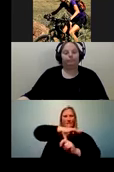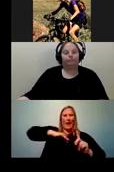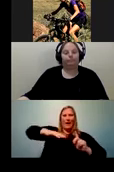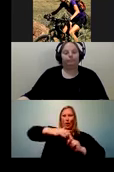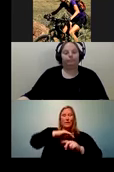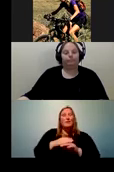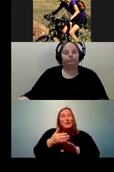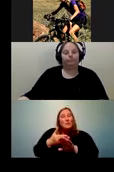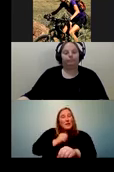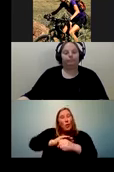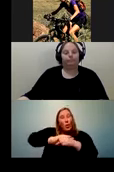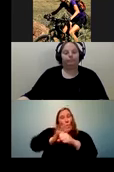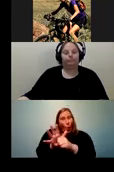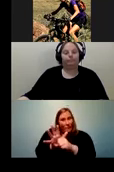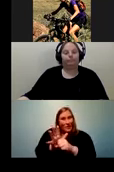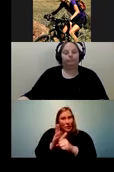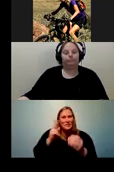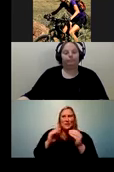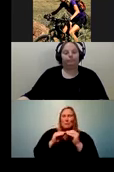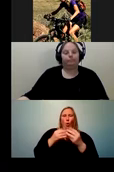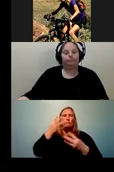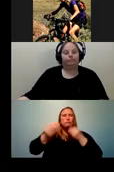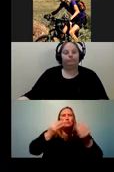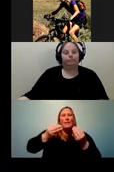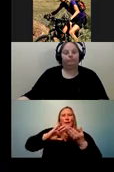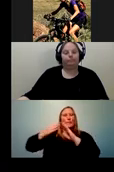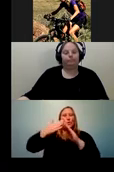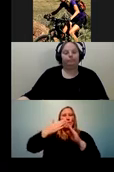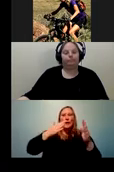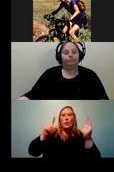pre-COVID. We were seeing each other more in the community.